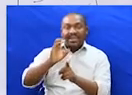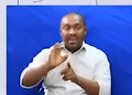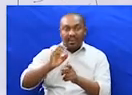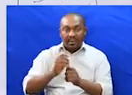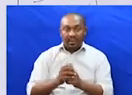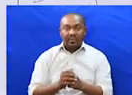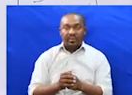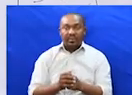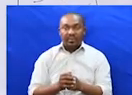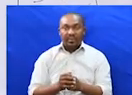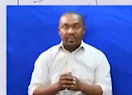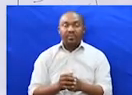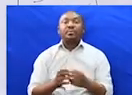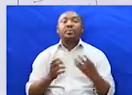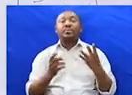is